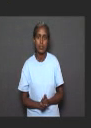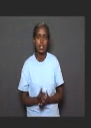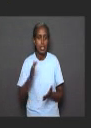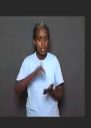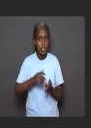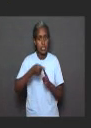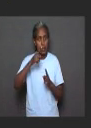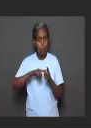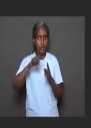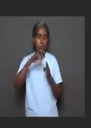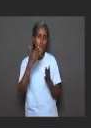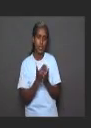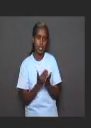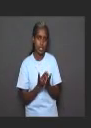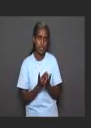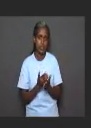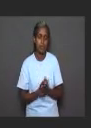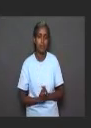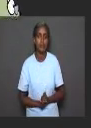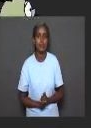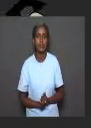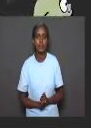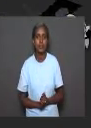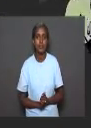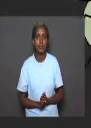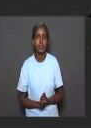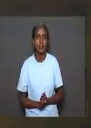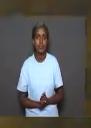Let's get back to our lesson.